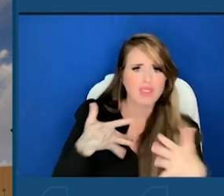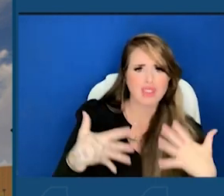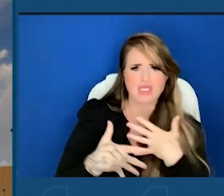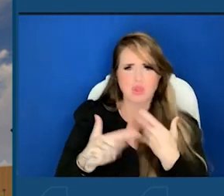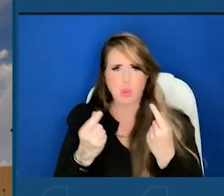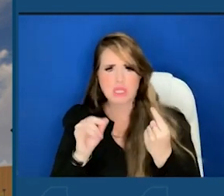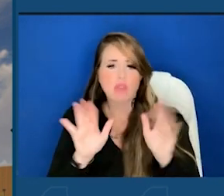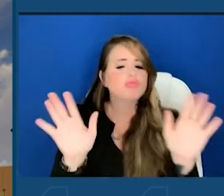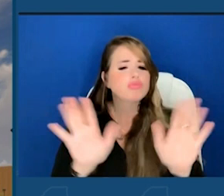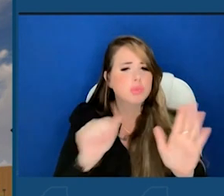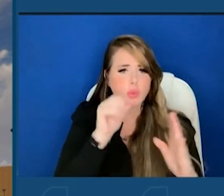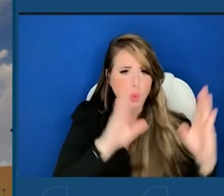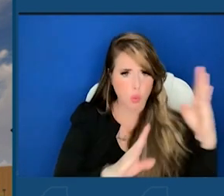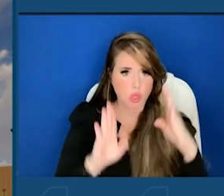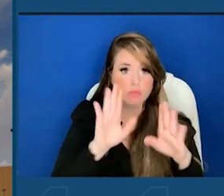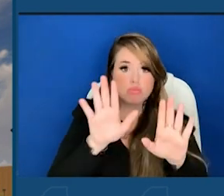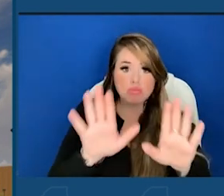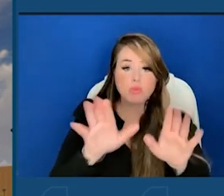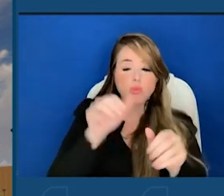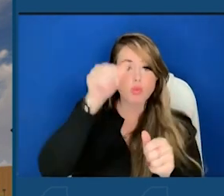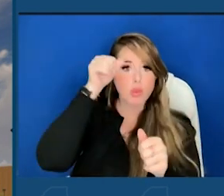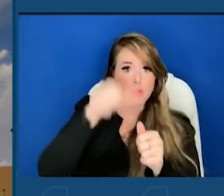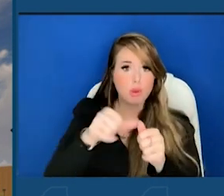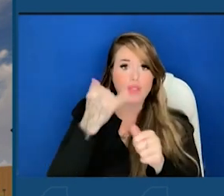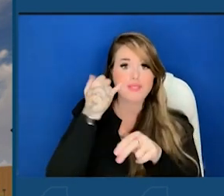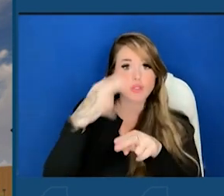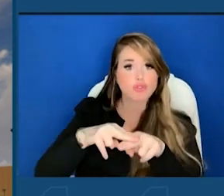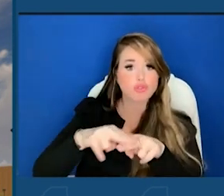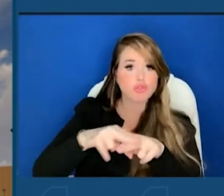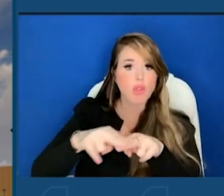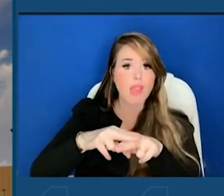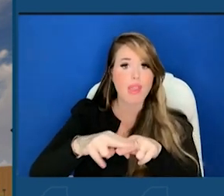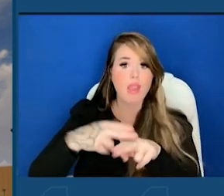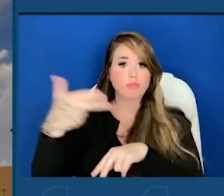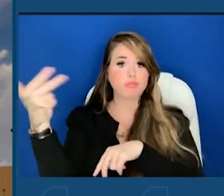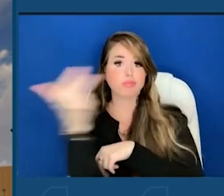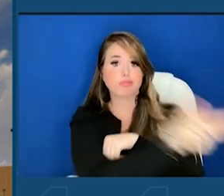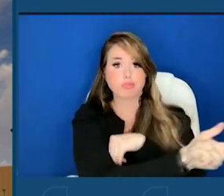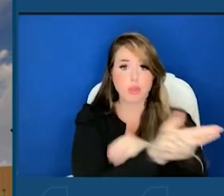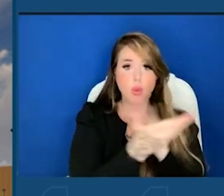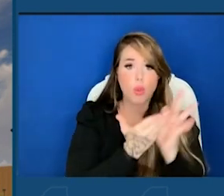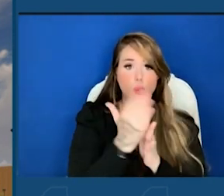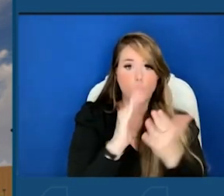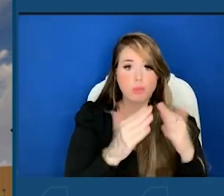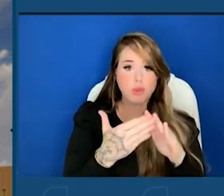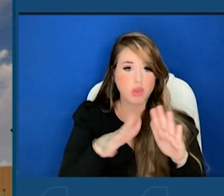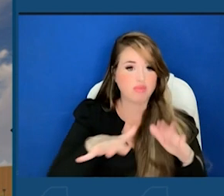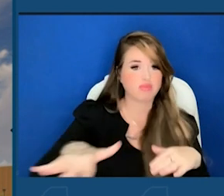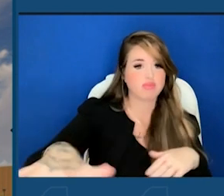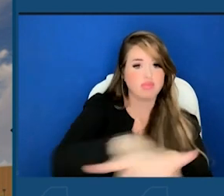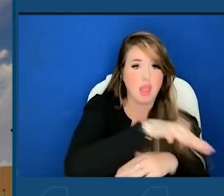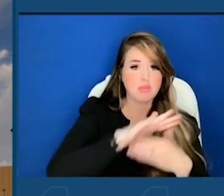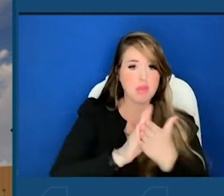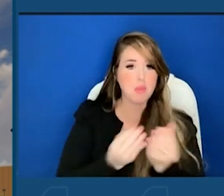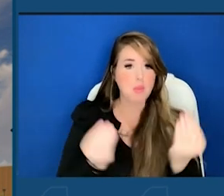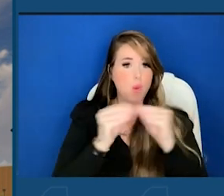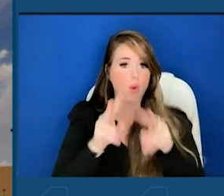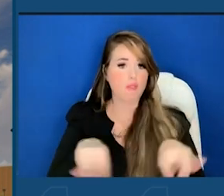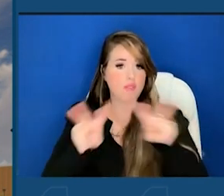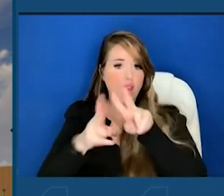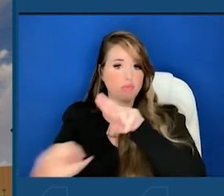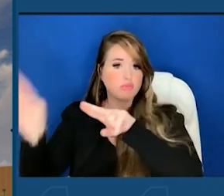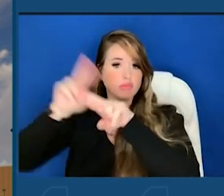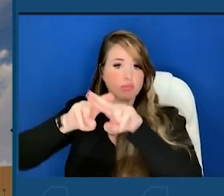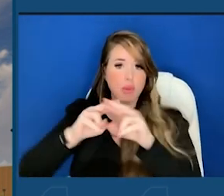train came through your community, it increased property values, the value of the community, access to people to good-paying jobs.